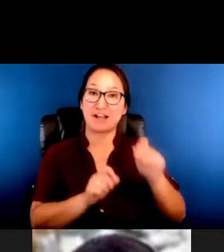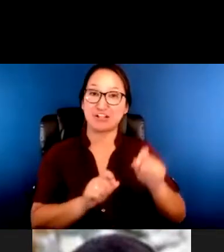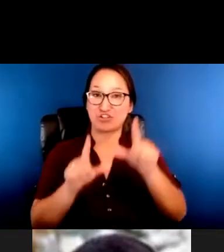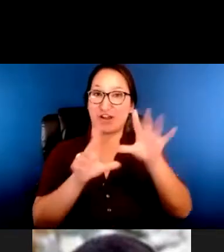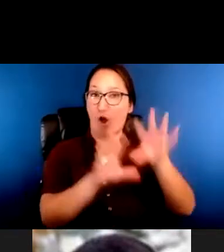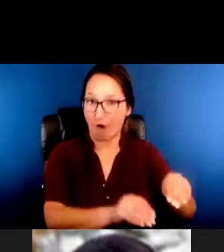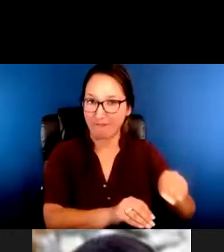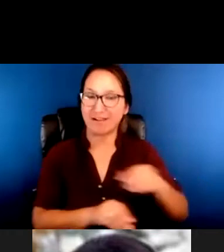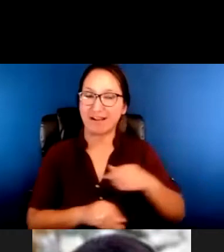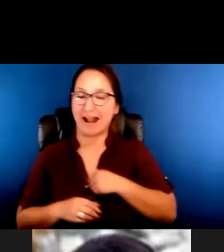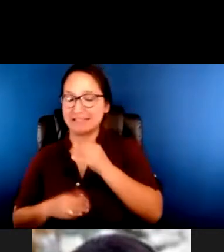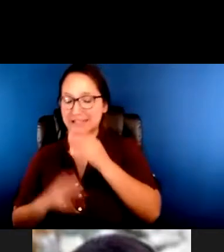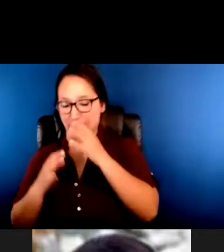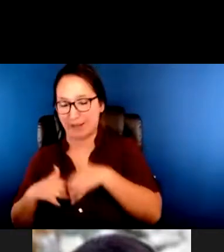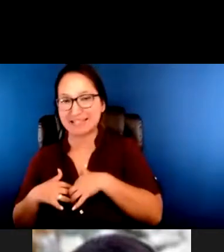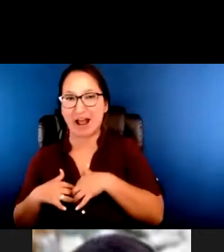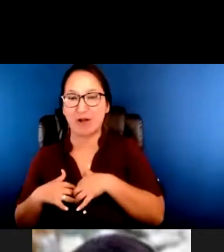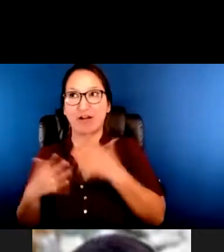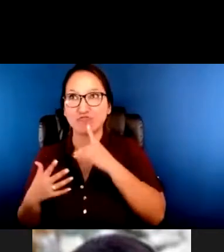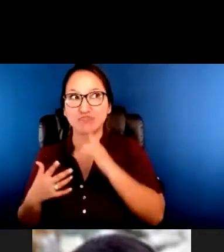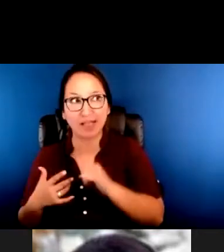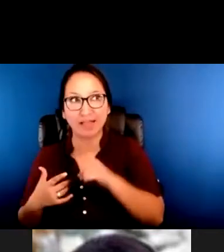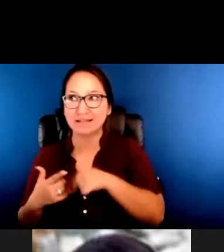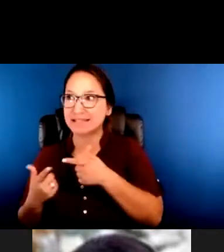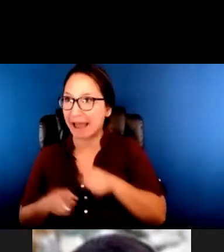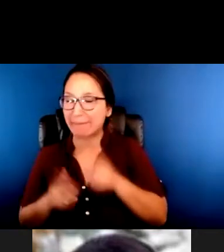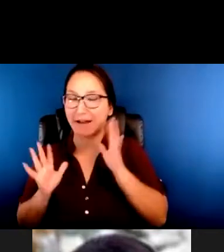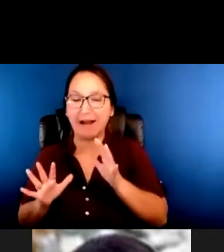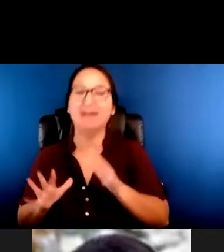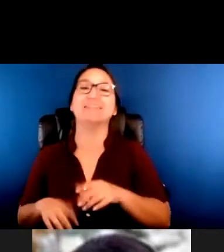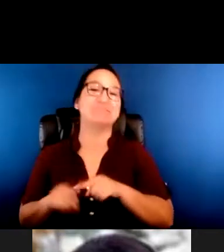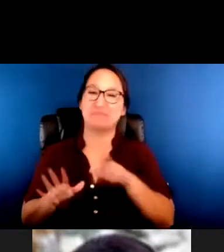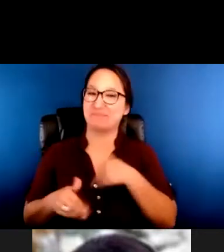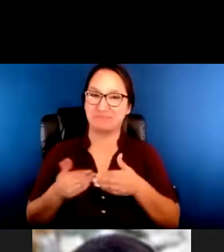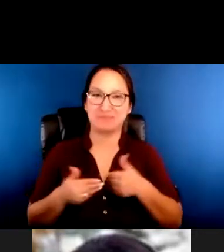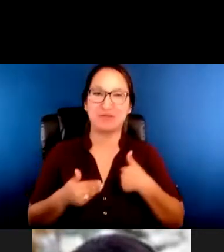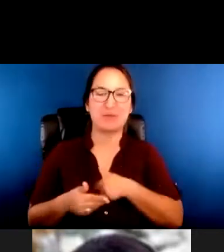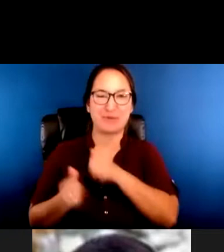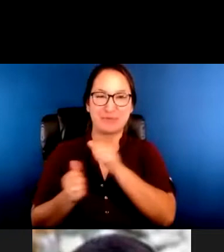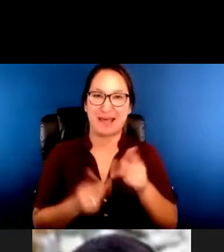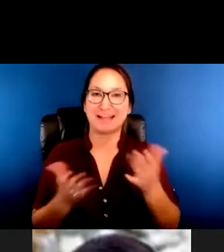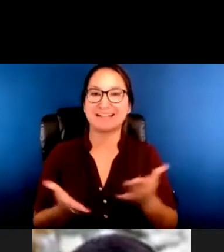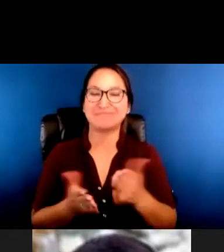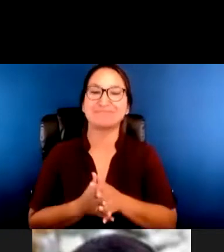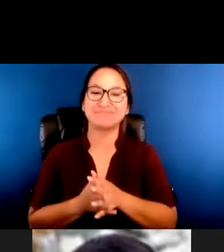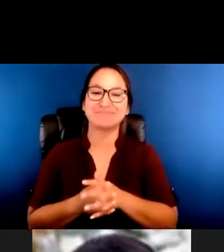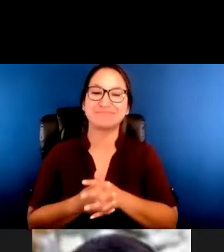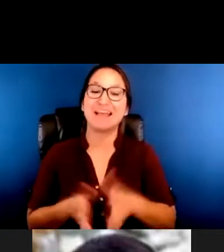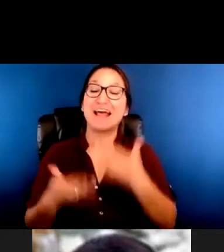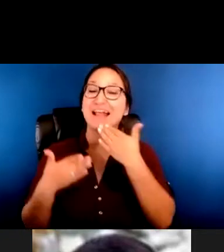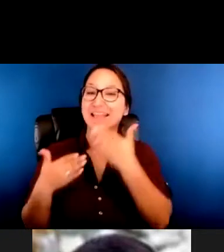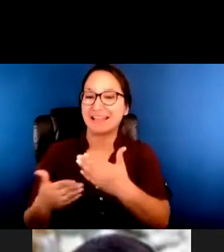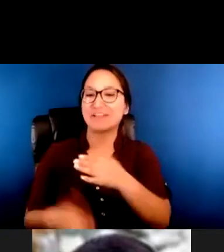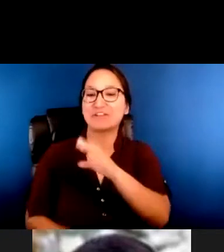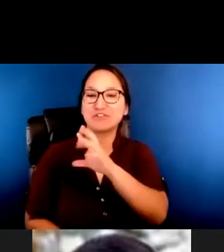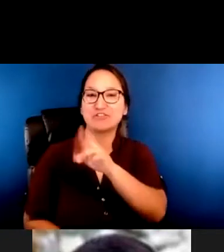have that moment, but we're back, and thank you for that. Ms. Merchant, it's all yours. Thank you, Mr. Crawford. I really appreciate that. I'm going to